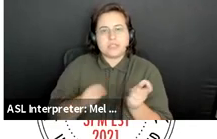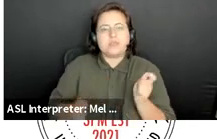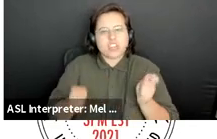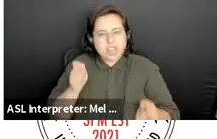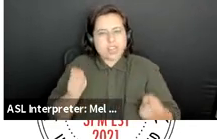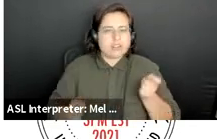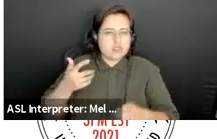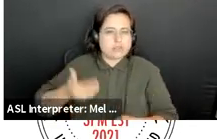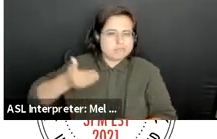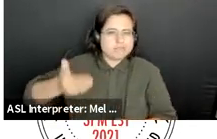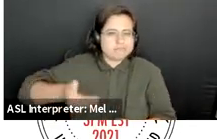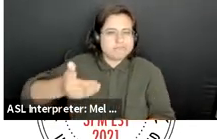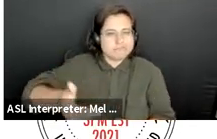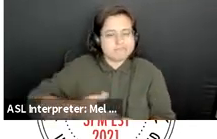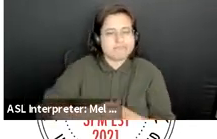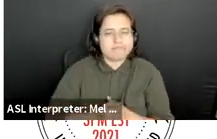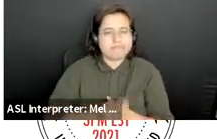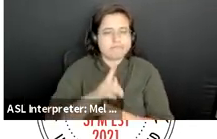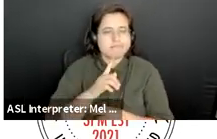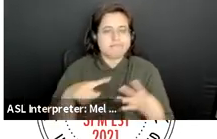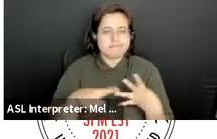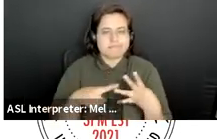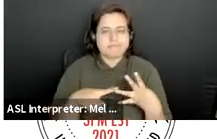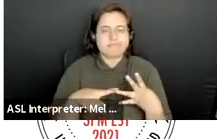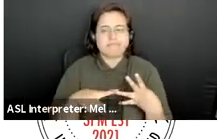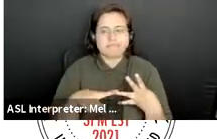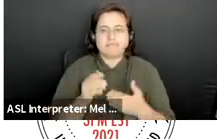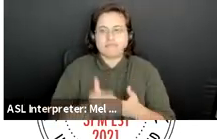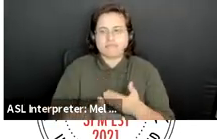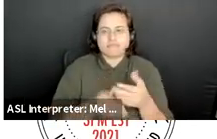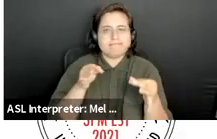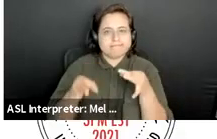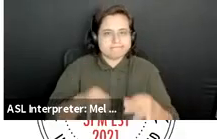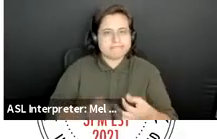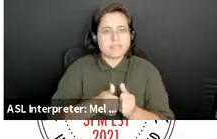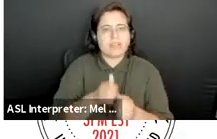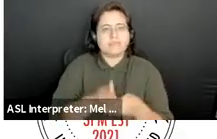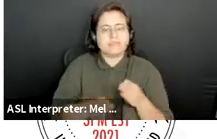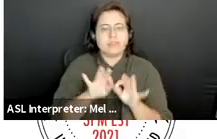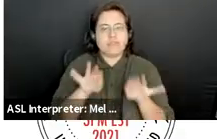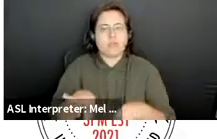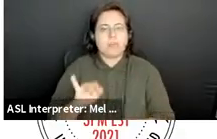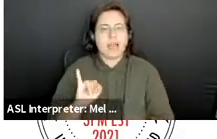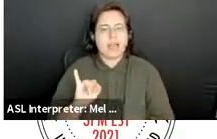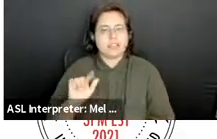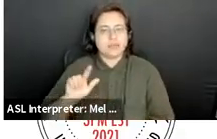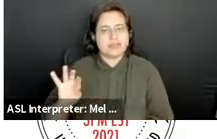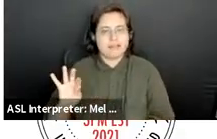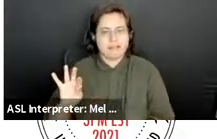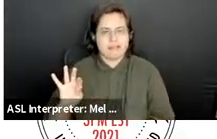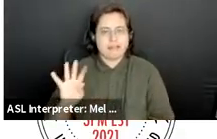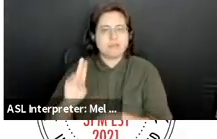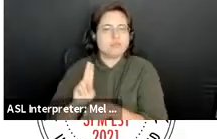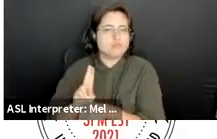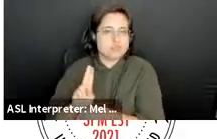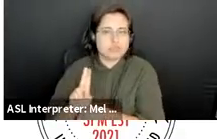time. There's step-by-step guidance for how to complete the Form I-129. That's the form that you would use whether you're applying